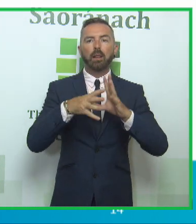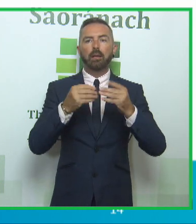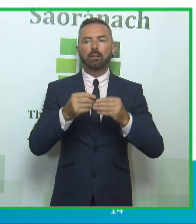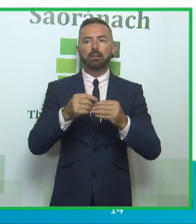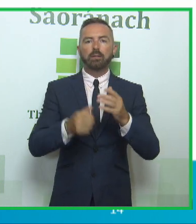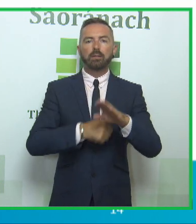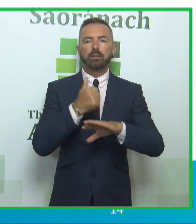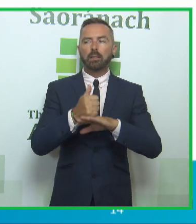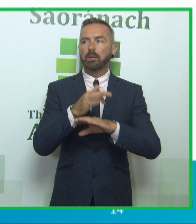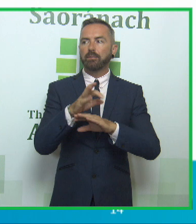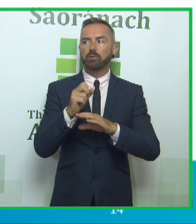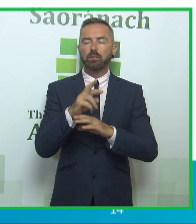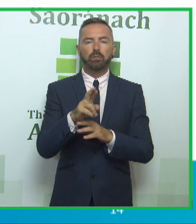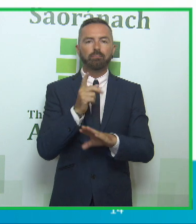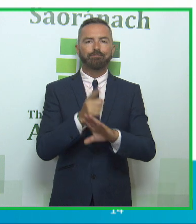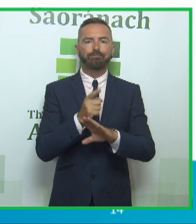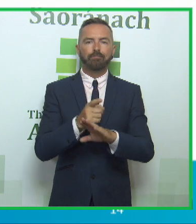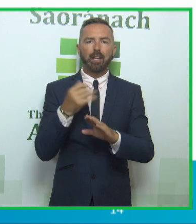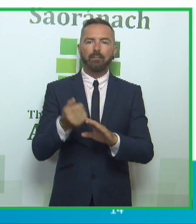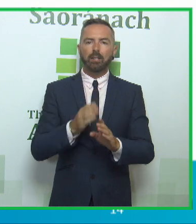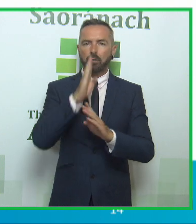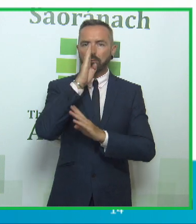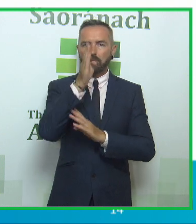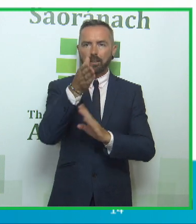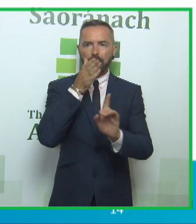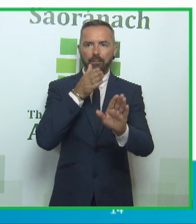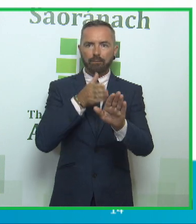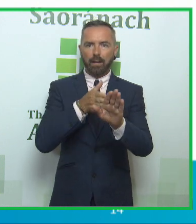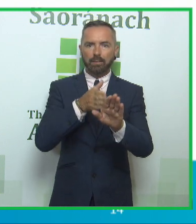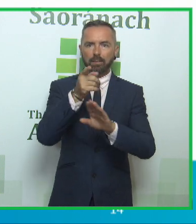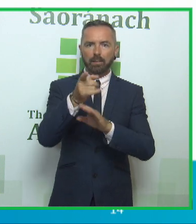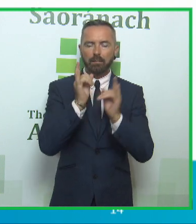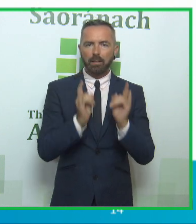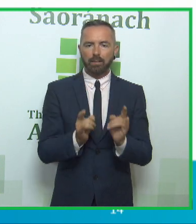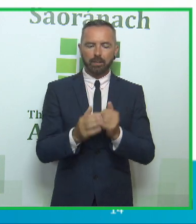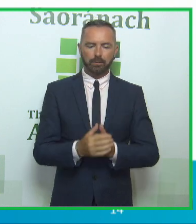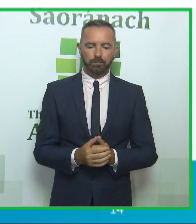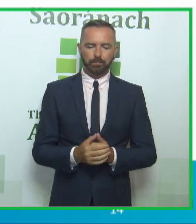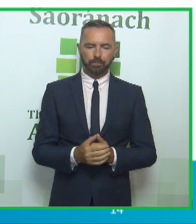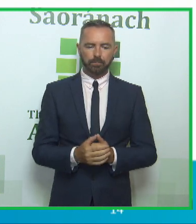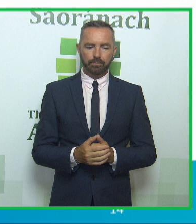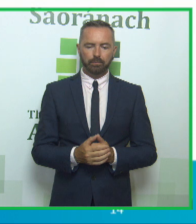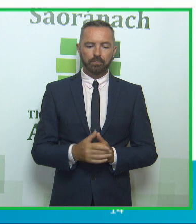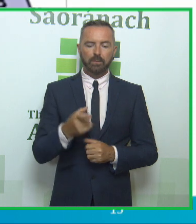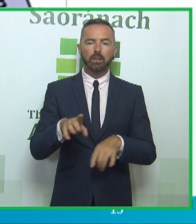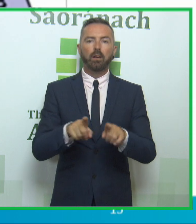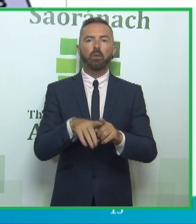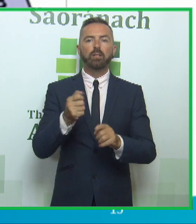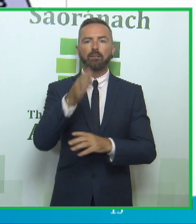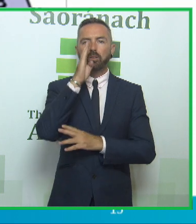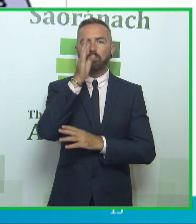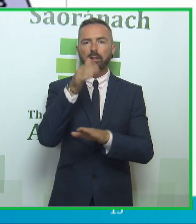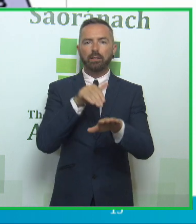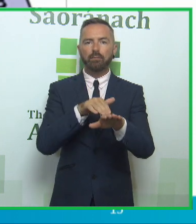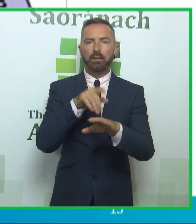put infrastructure in that has a direct effect on people's health. And that has a direct effect, obviously,